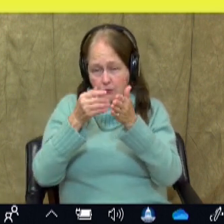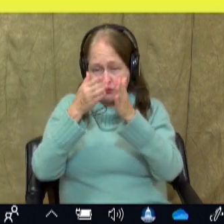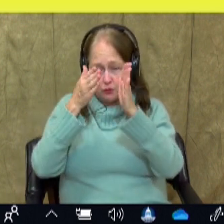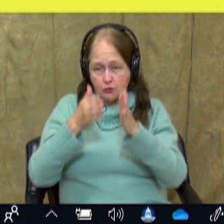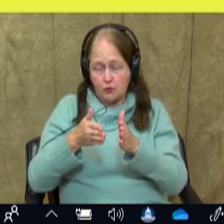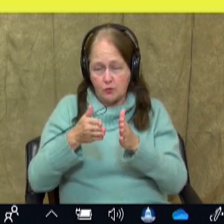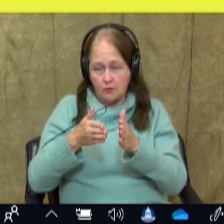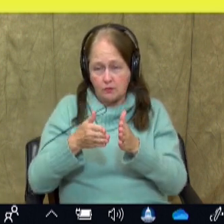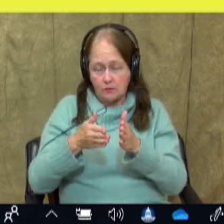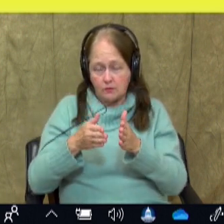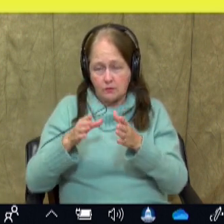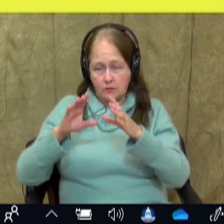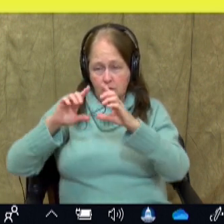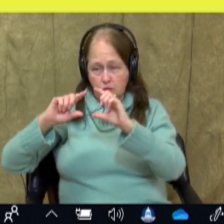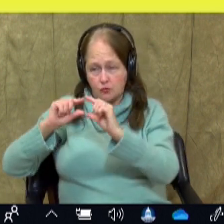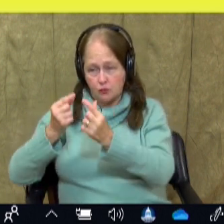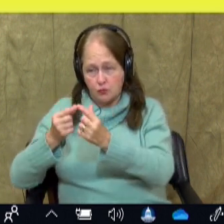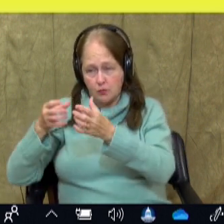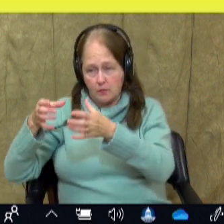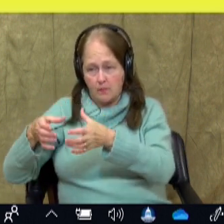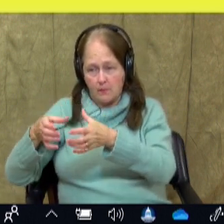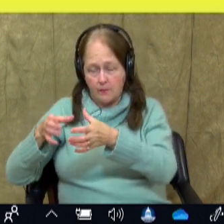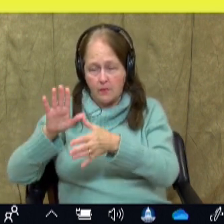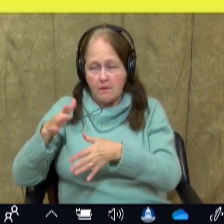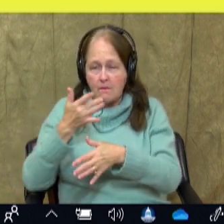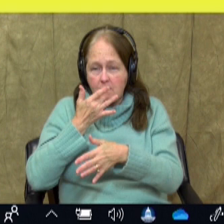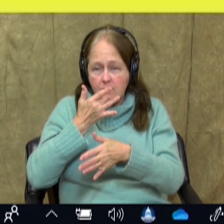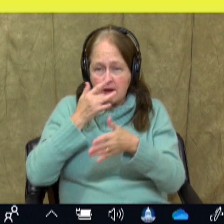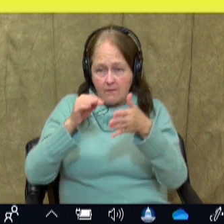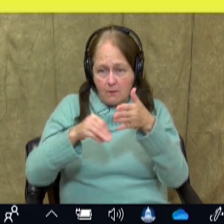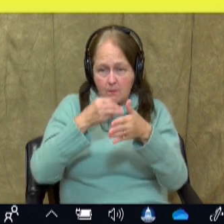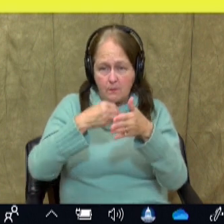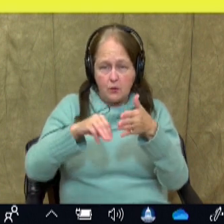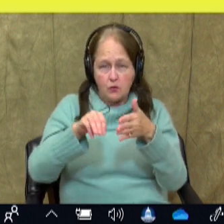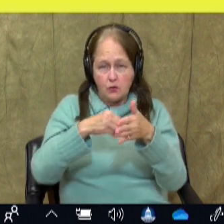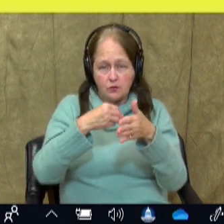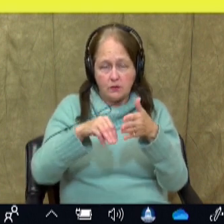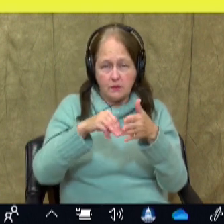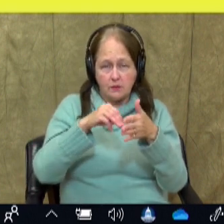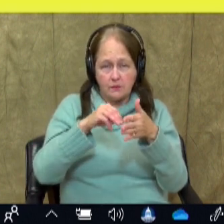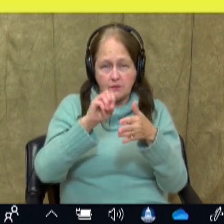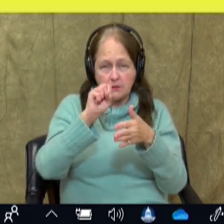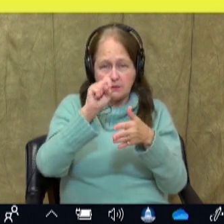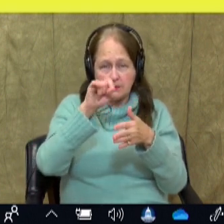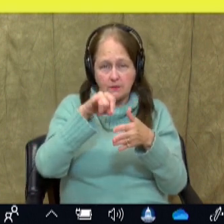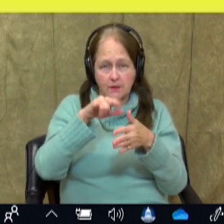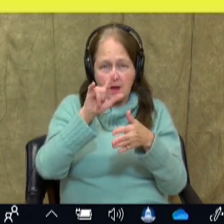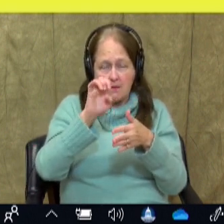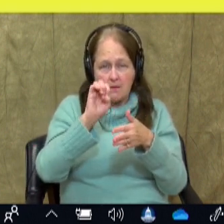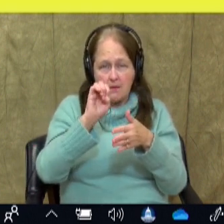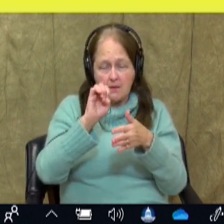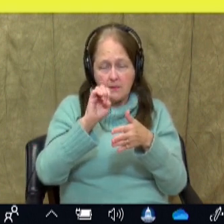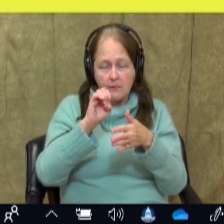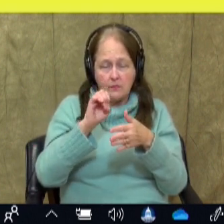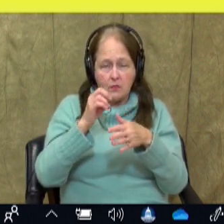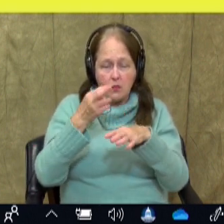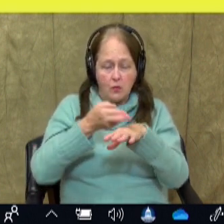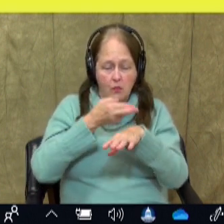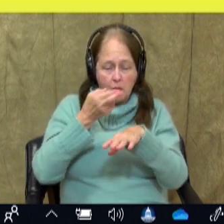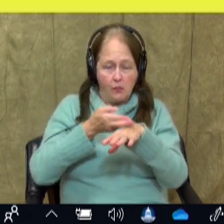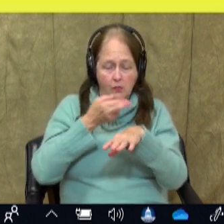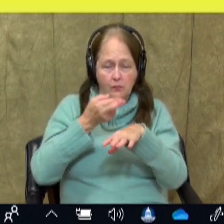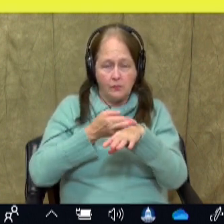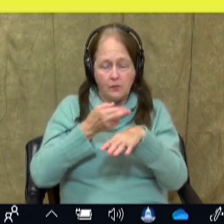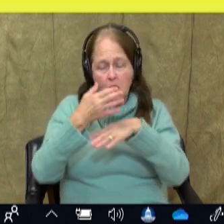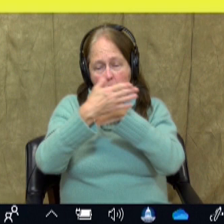students. And we're asking their favorite music style. Now think about this. They could say rock, could